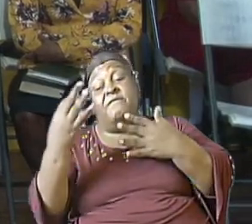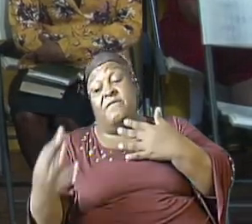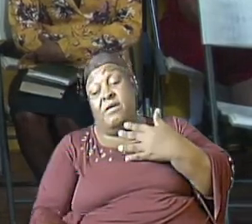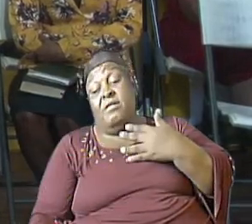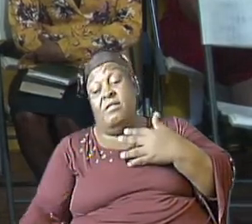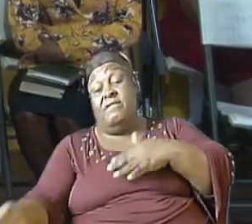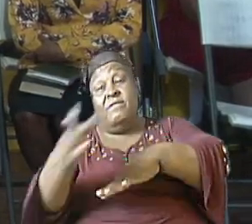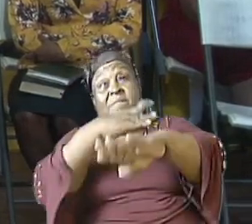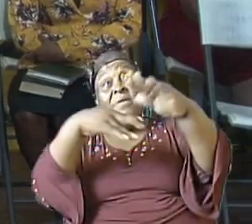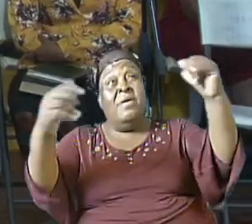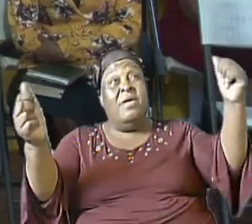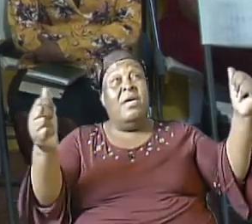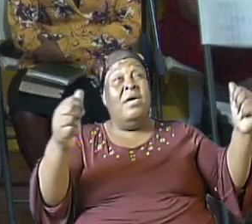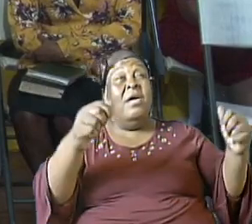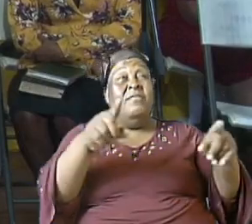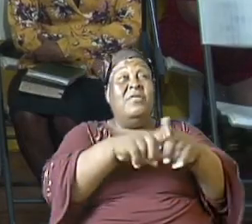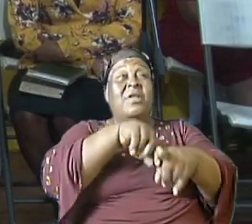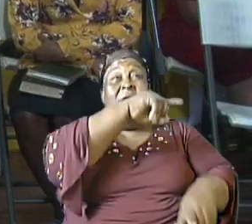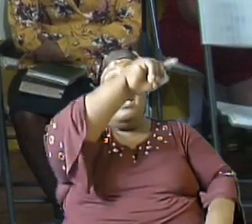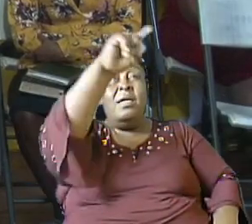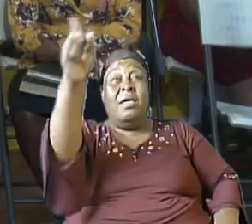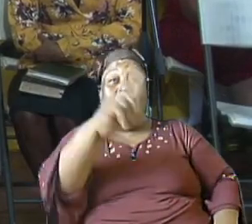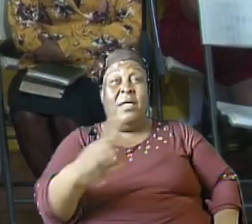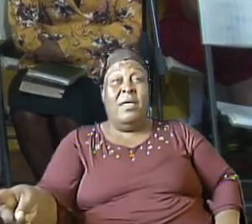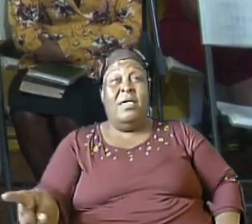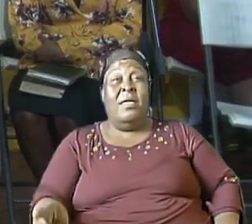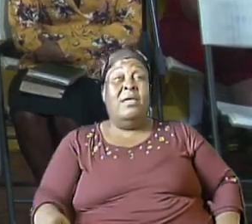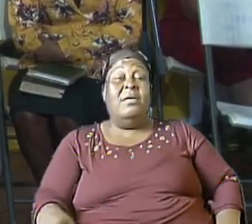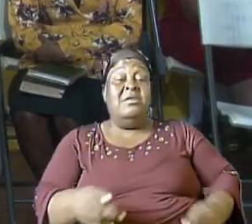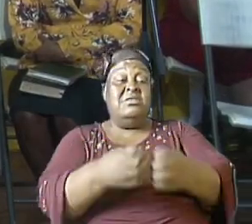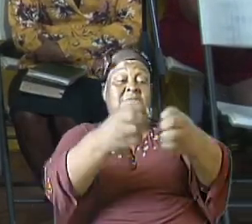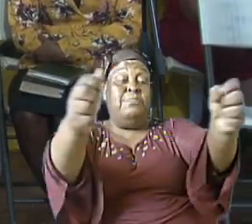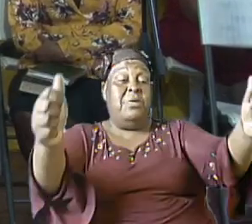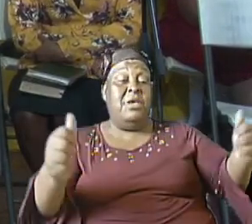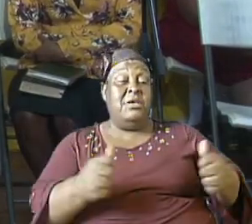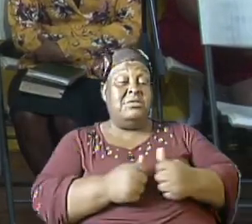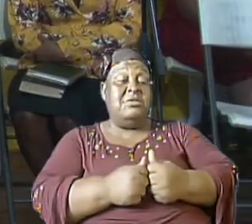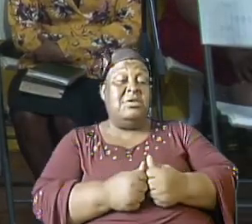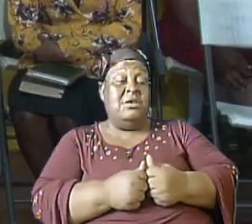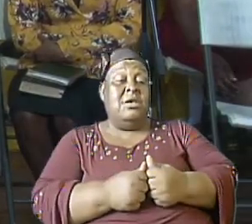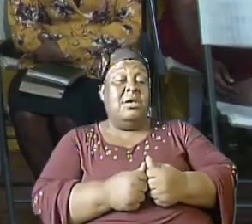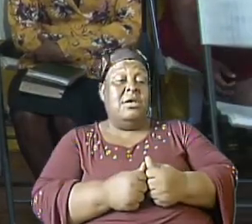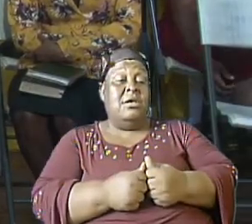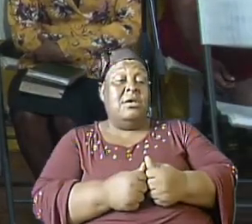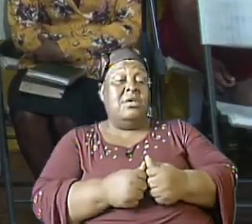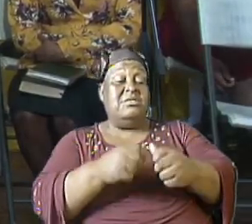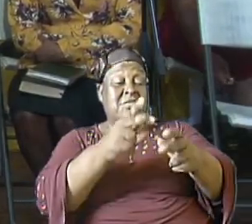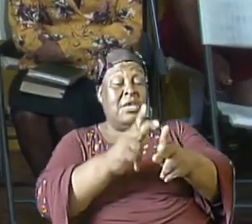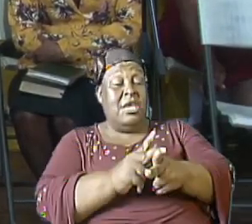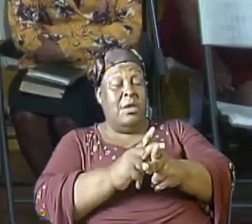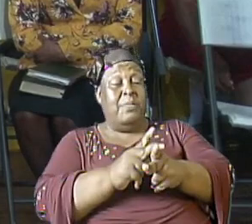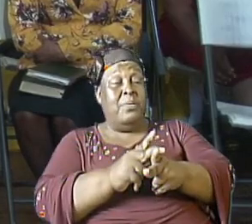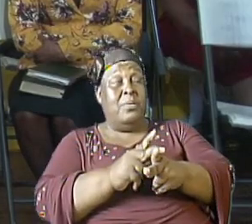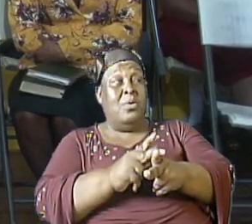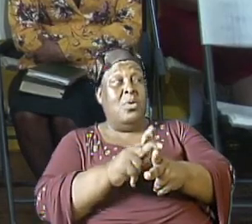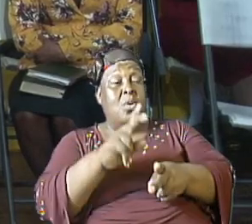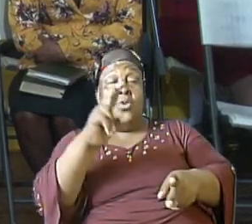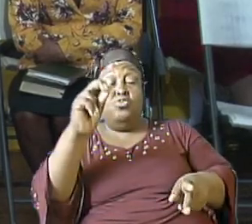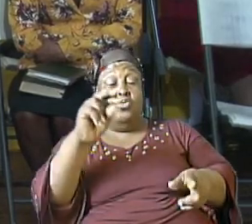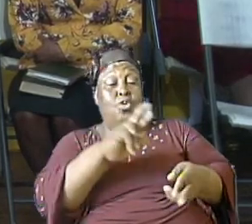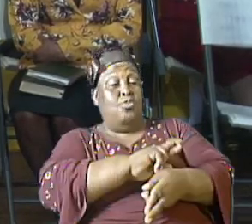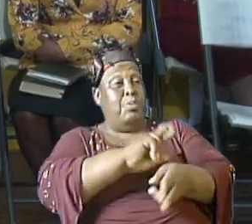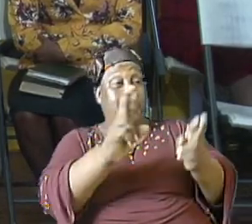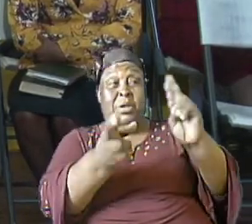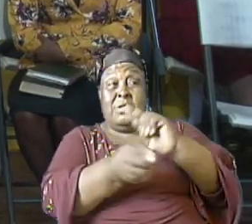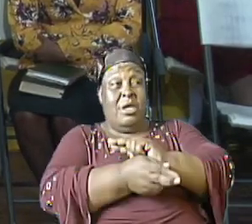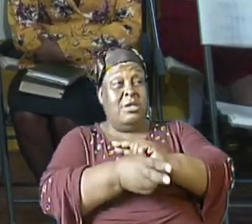lightning, that his space is reserved. There is no turning for him, no repentance for